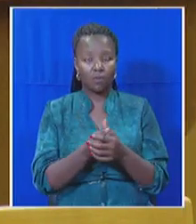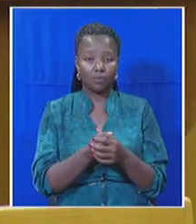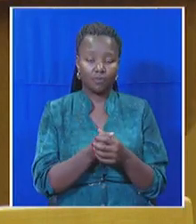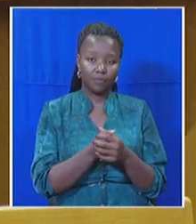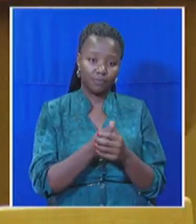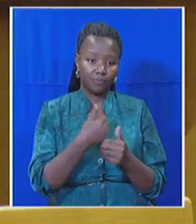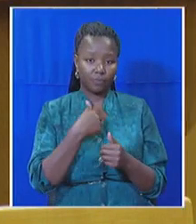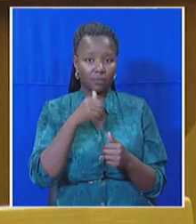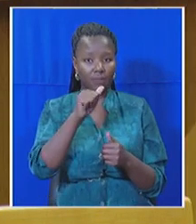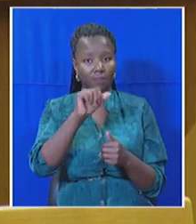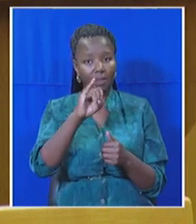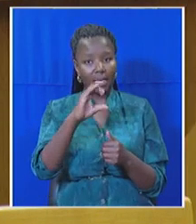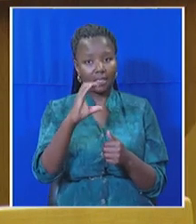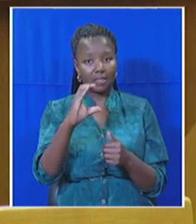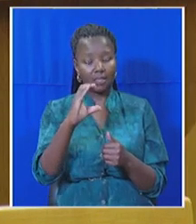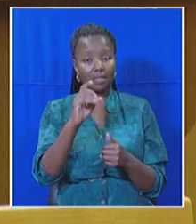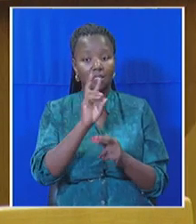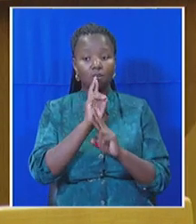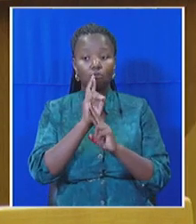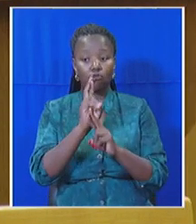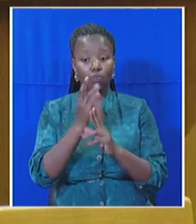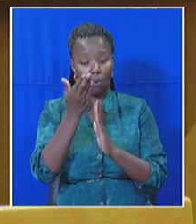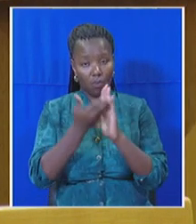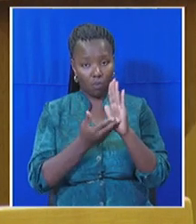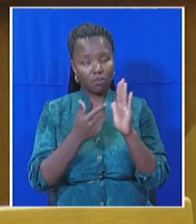As AIC, we support this report.